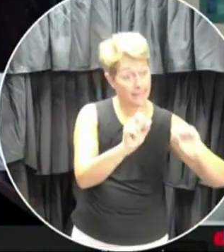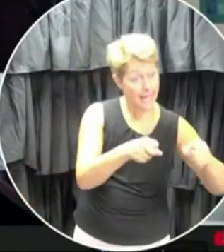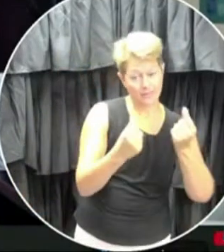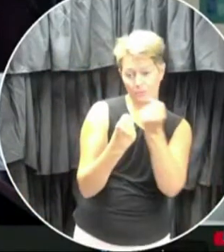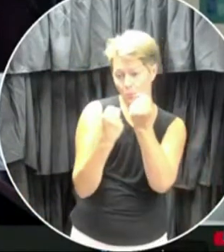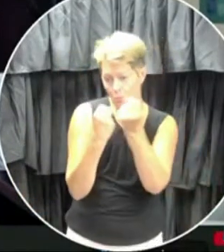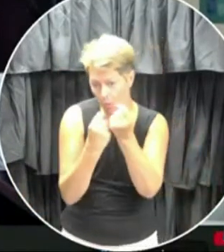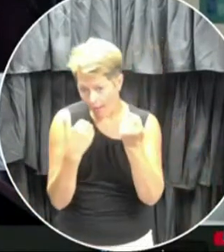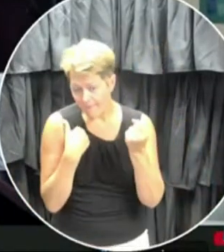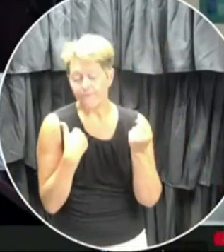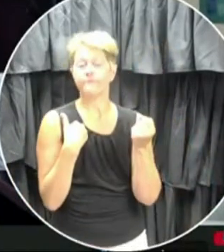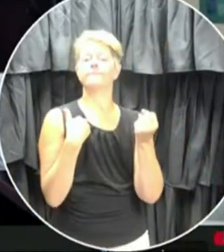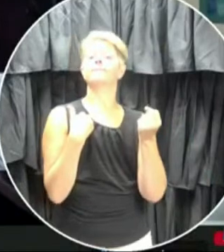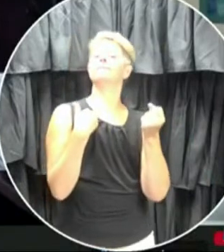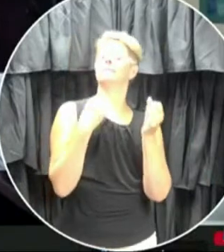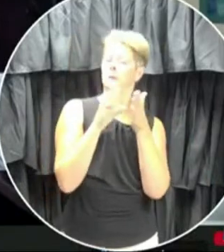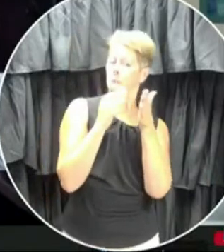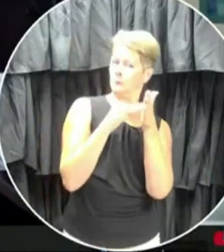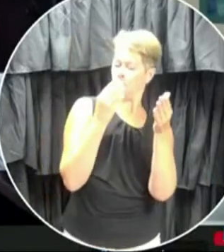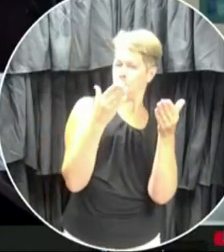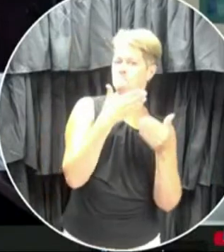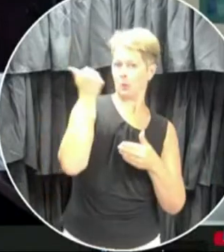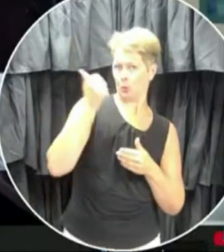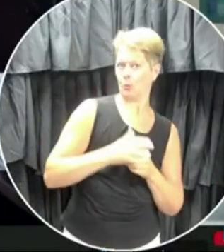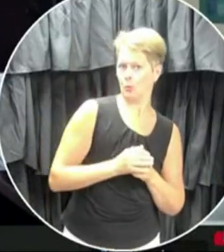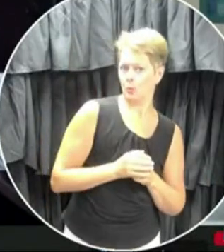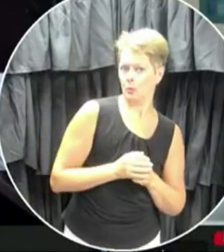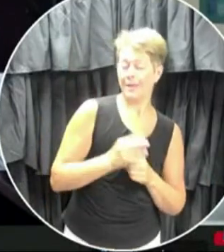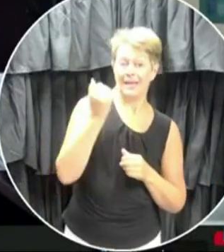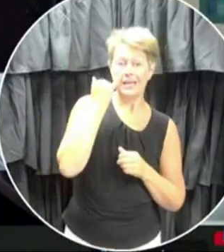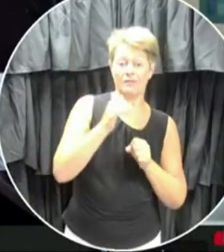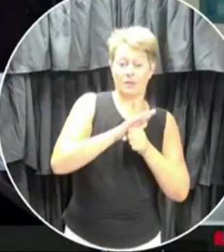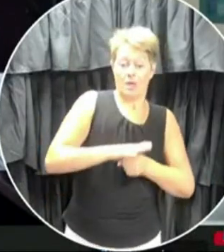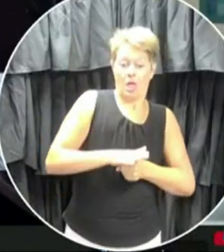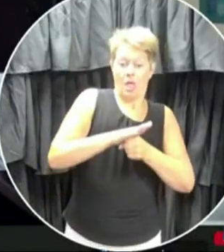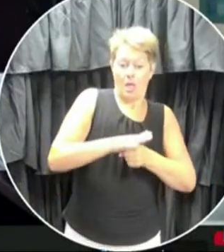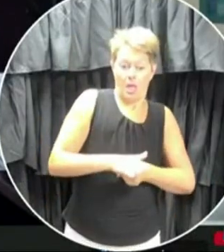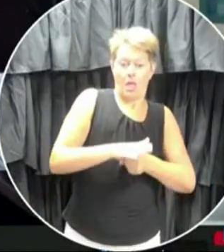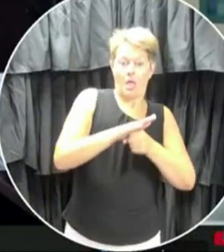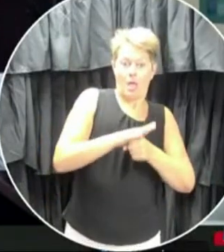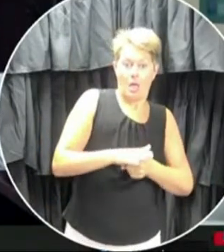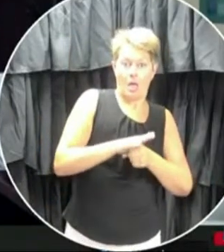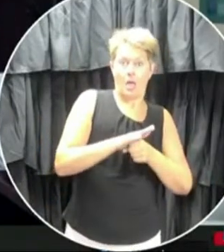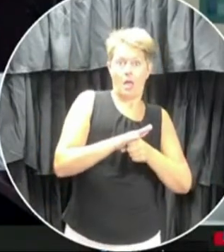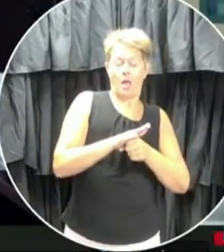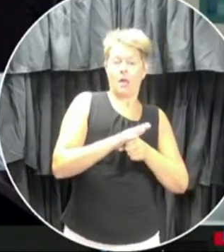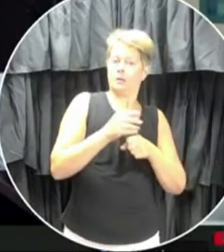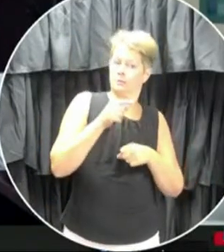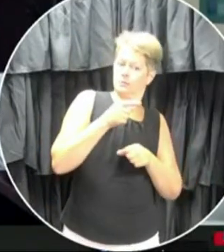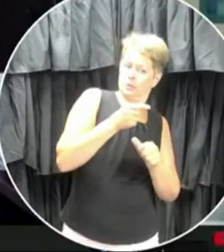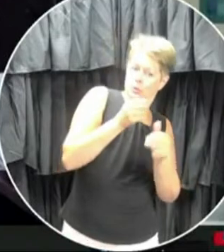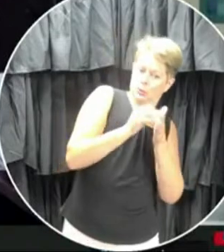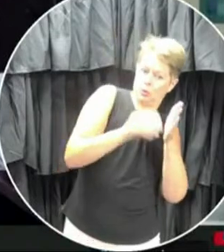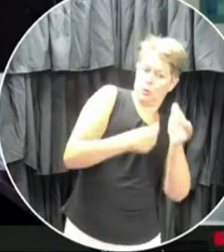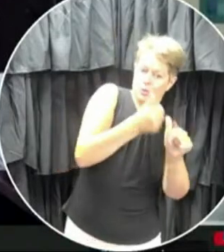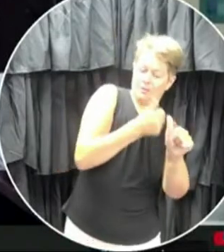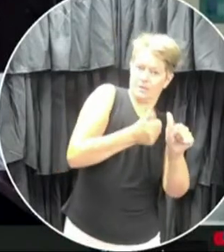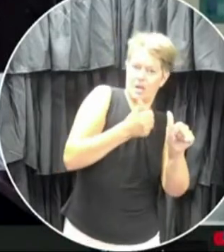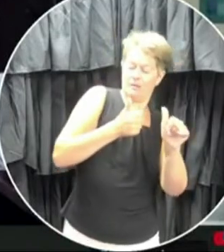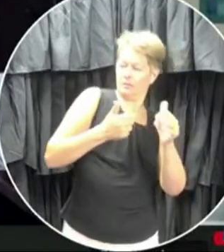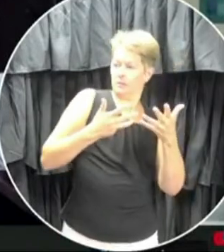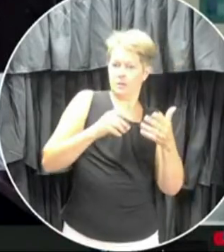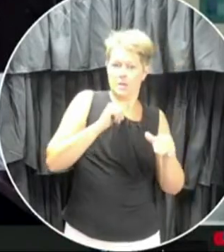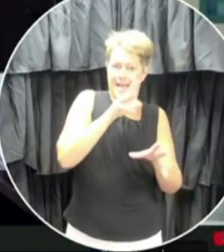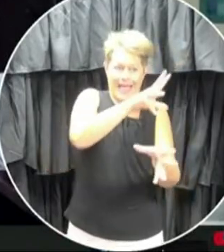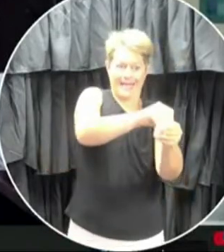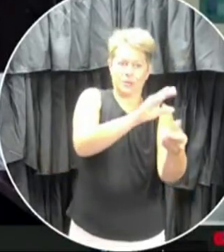So when we think about any prolonged stress that have been caused by being away from school so long, then we